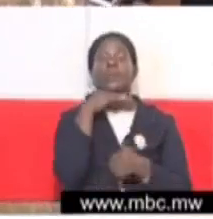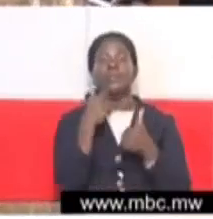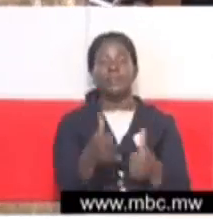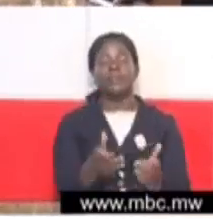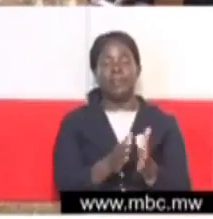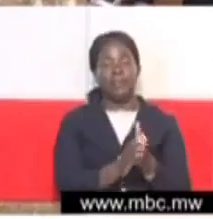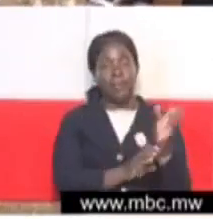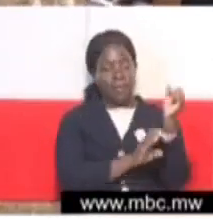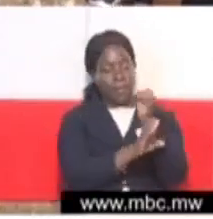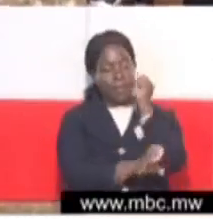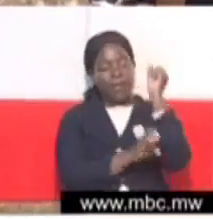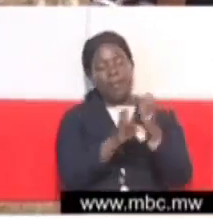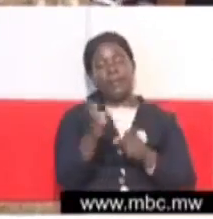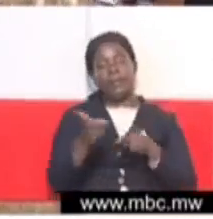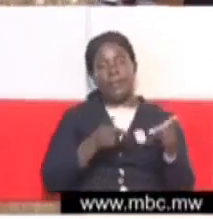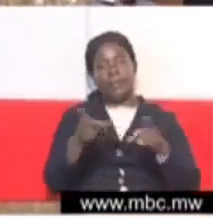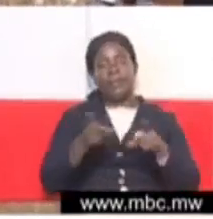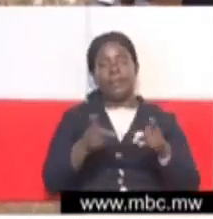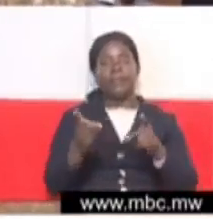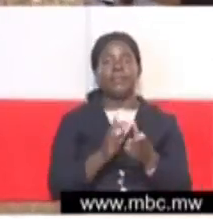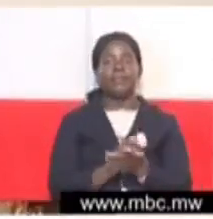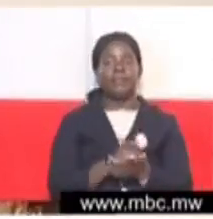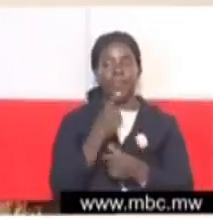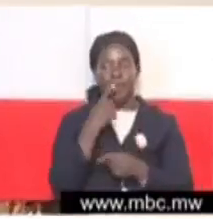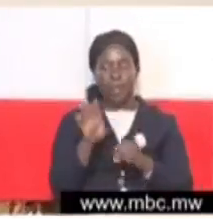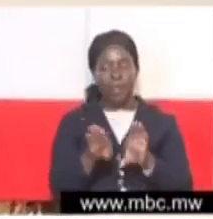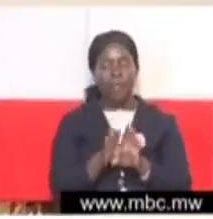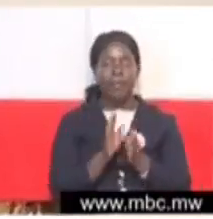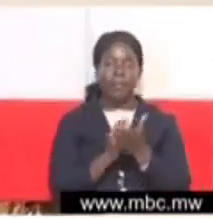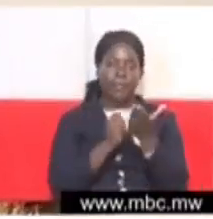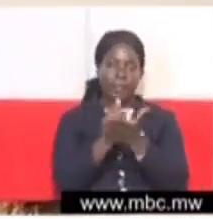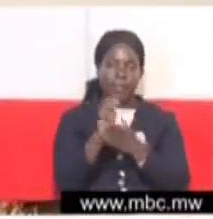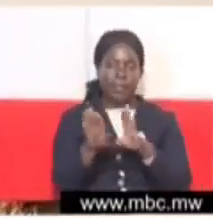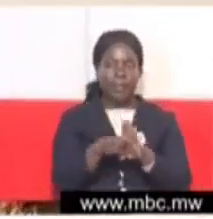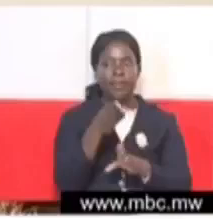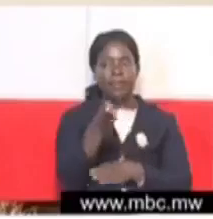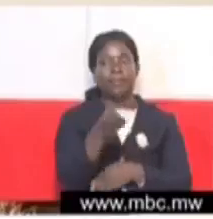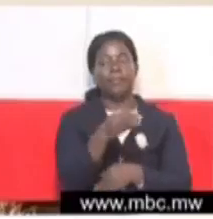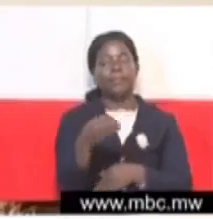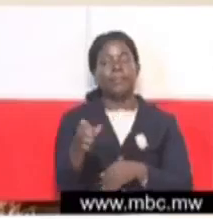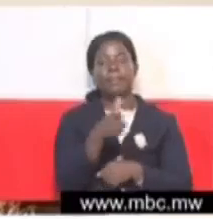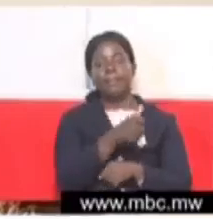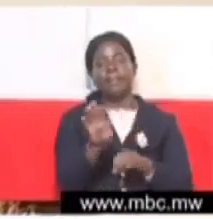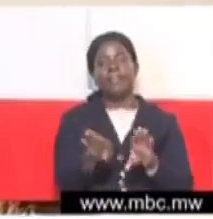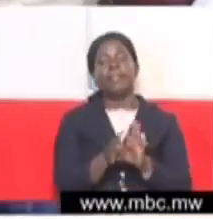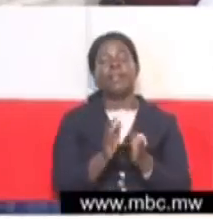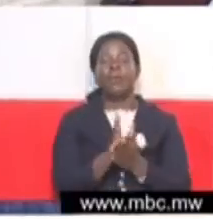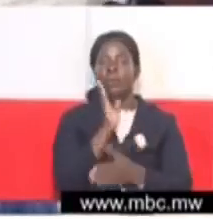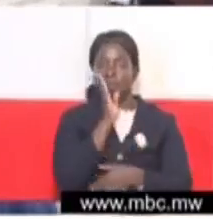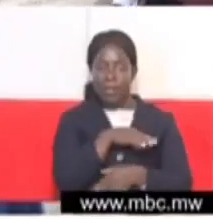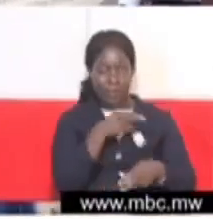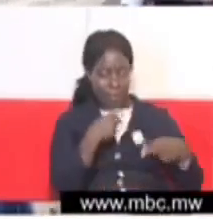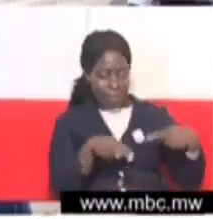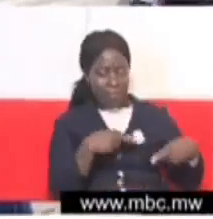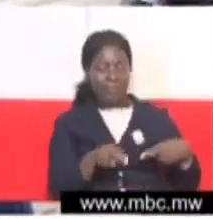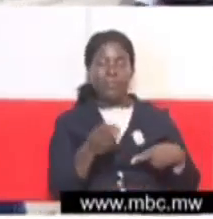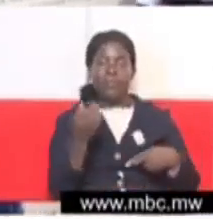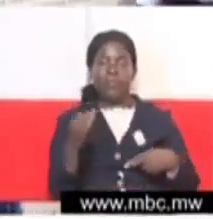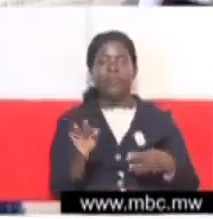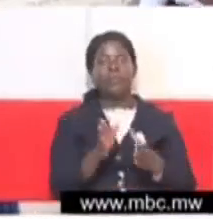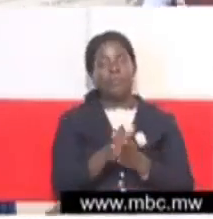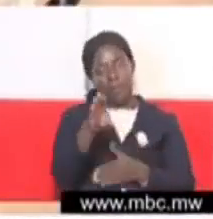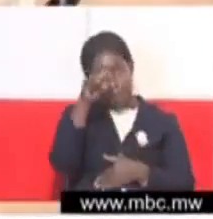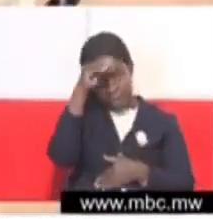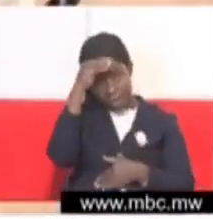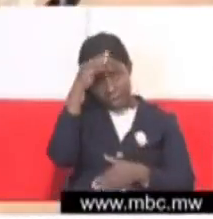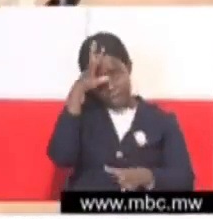for Kinder Notif, Chimumedi Mani, states that the donation is aimed at alleviating mobility challenges for learners at the